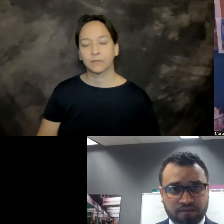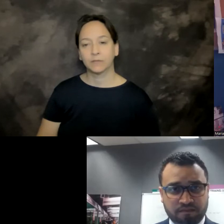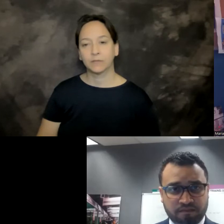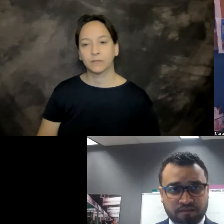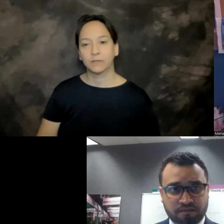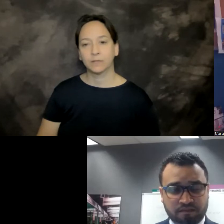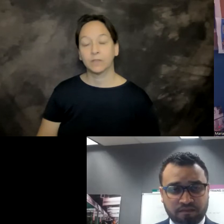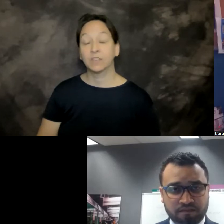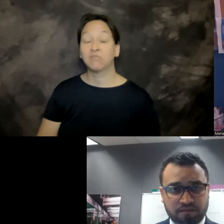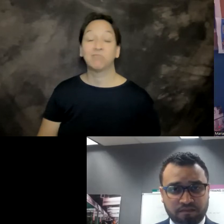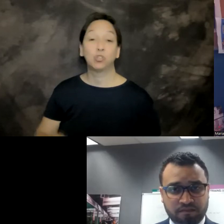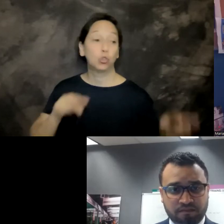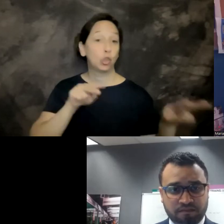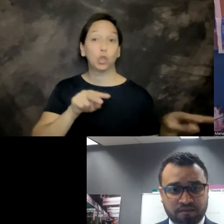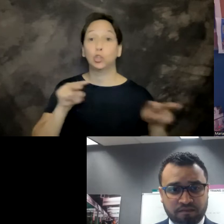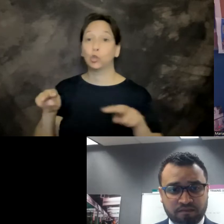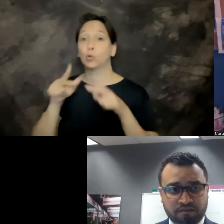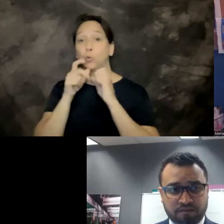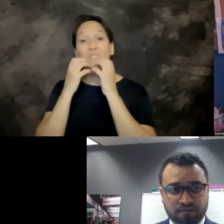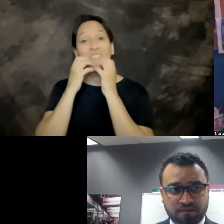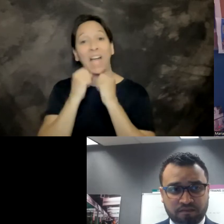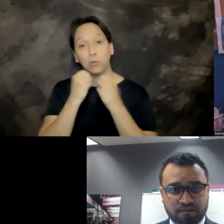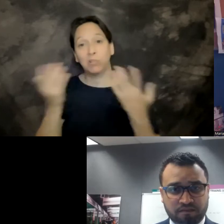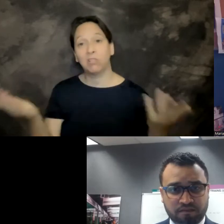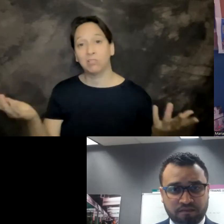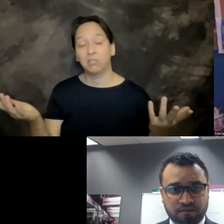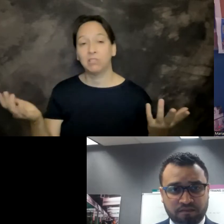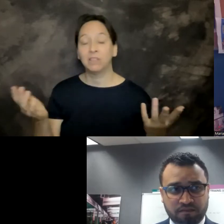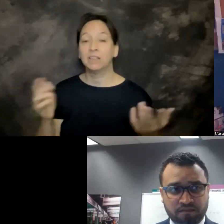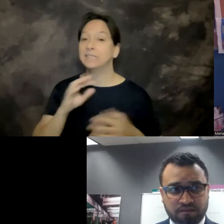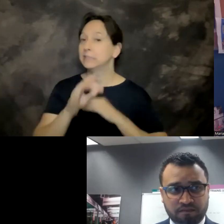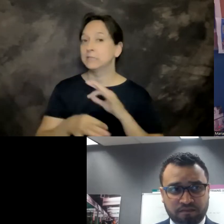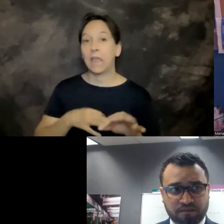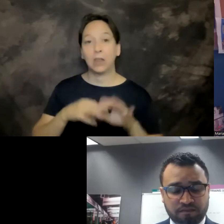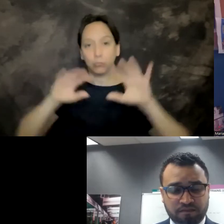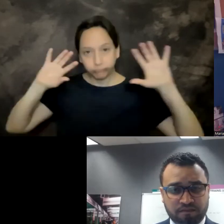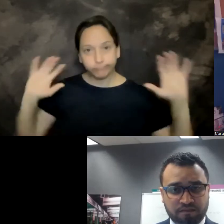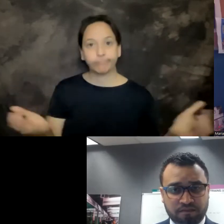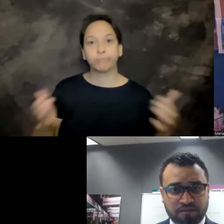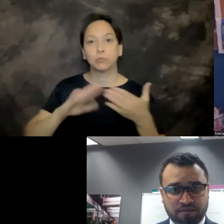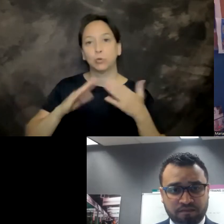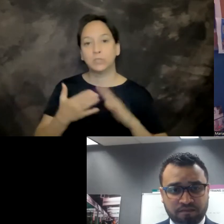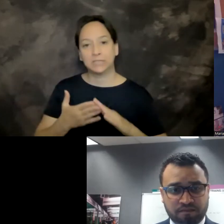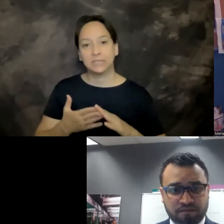as valuable ridership, as opposed to looking at our full community of riders and addressing the